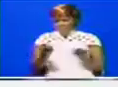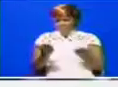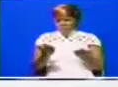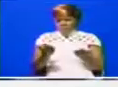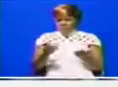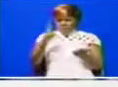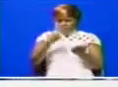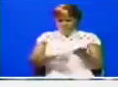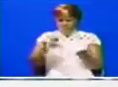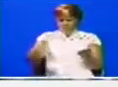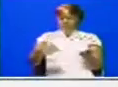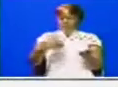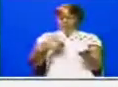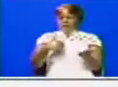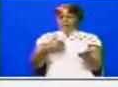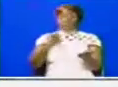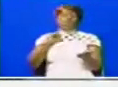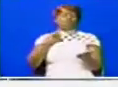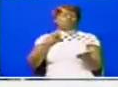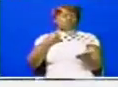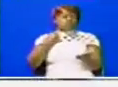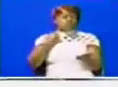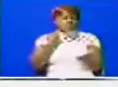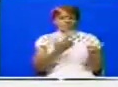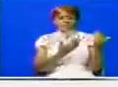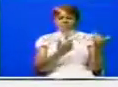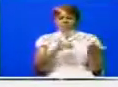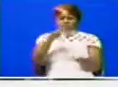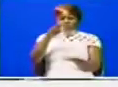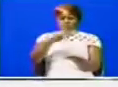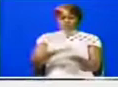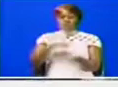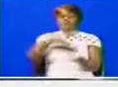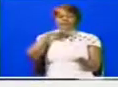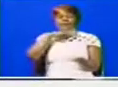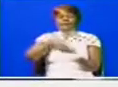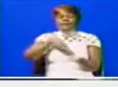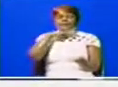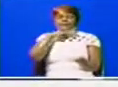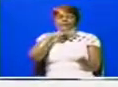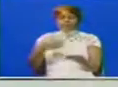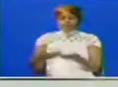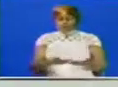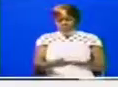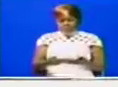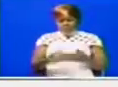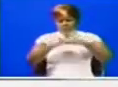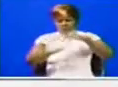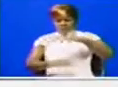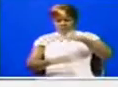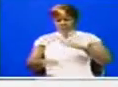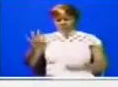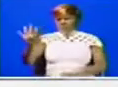what's available in the market, is sweet in taste and is expected to reduce the mortality rate of children below 5 years. We